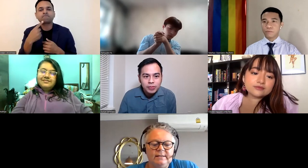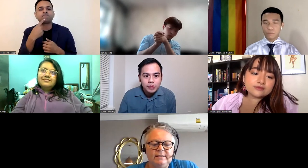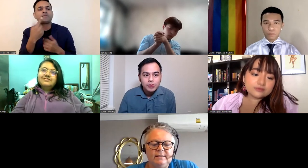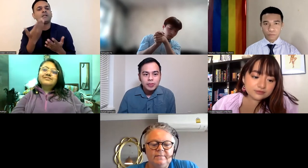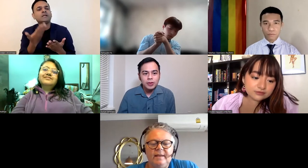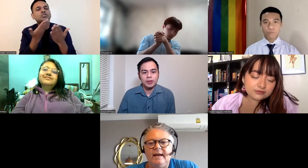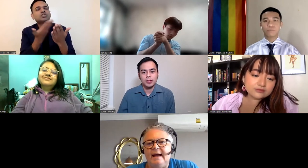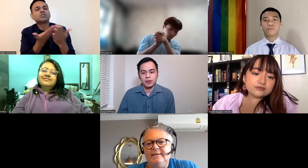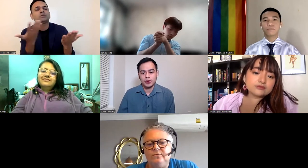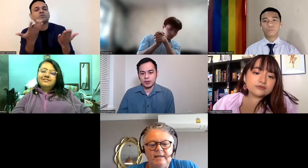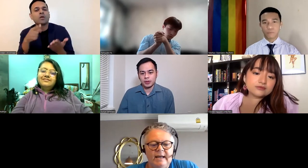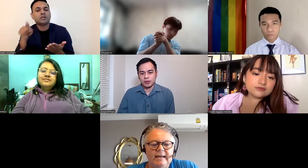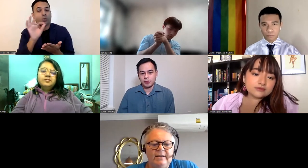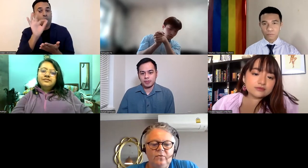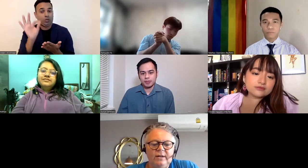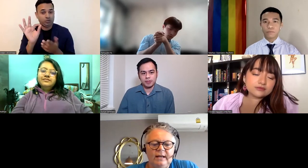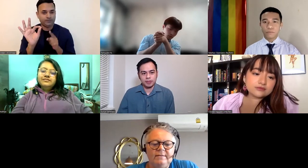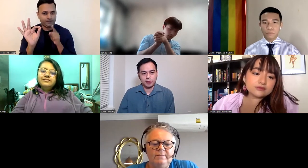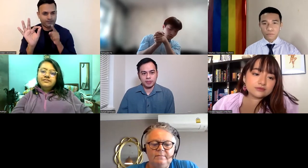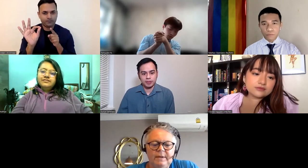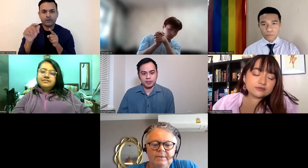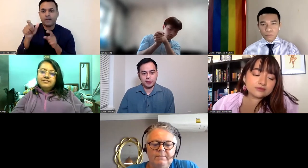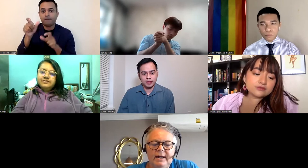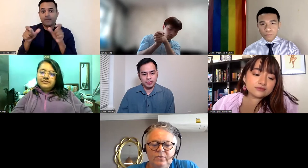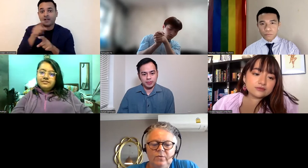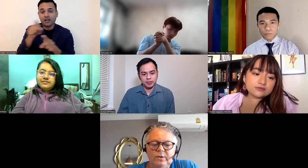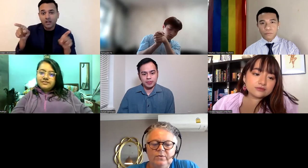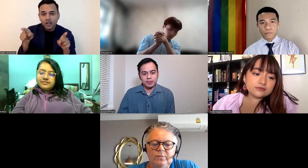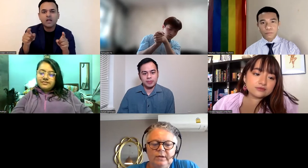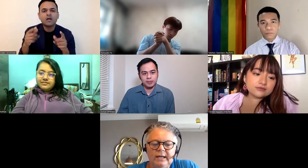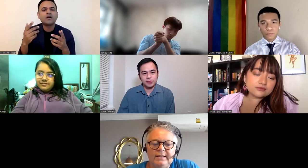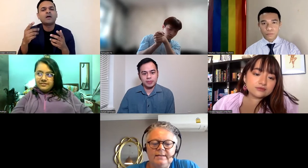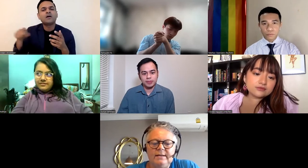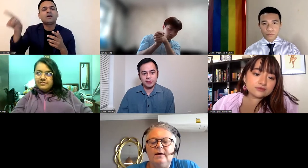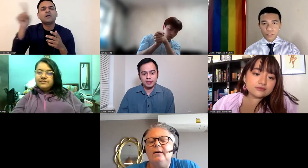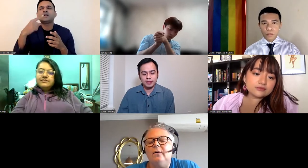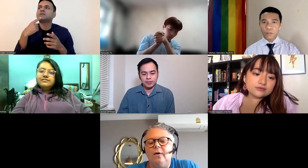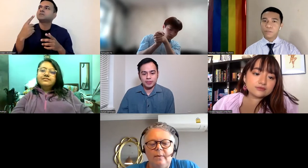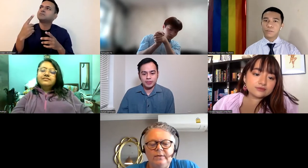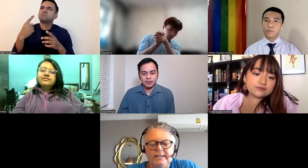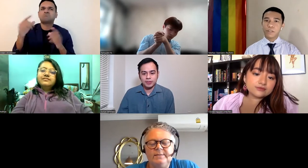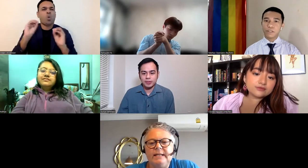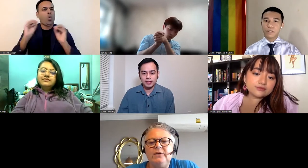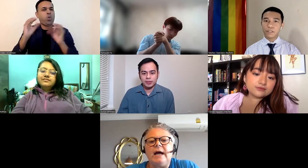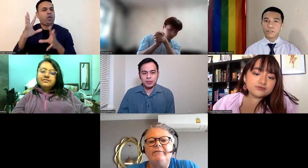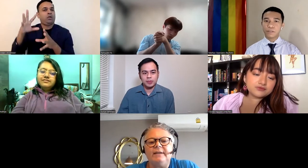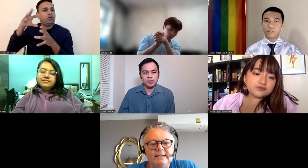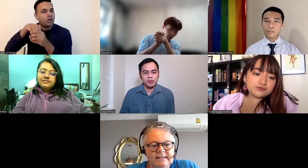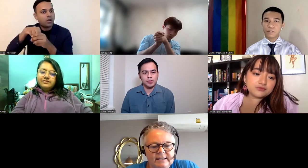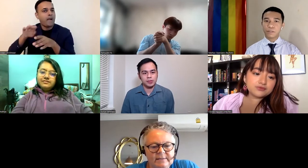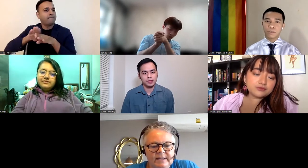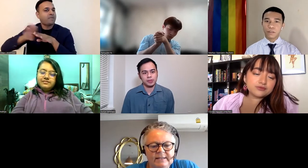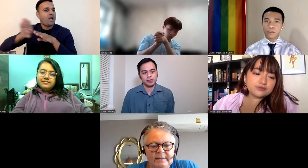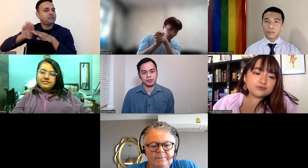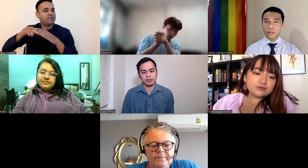disabilities? And so they ignore that people might not want to communicate about their disability or have a